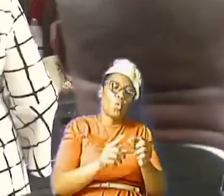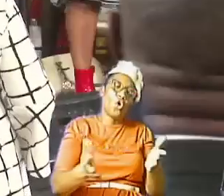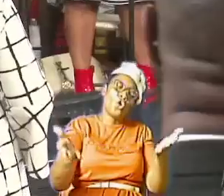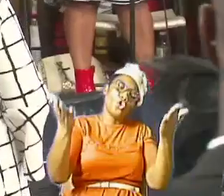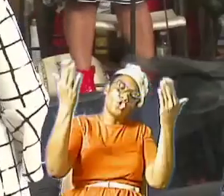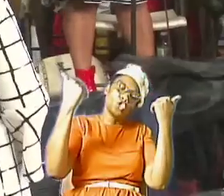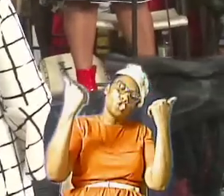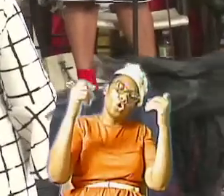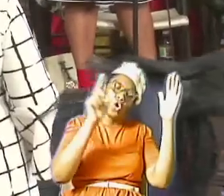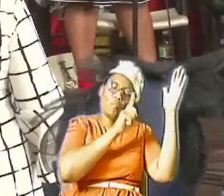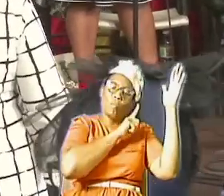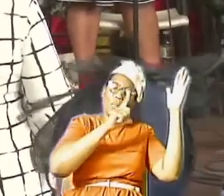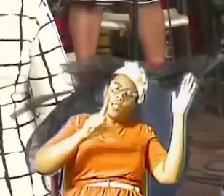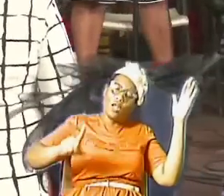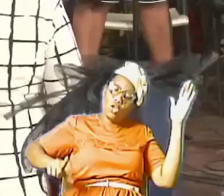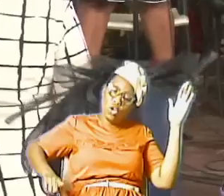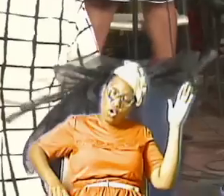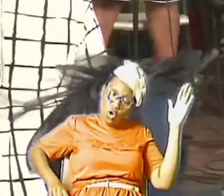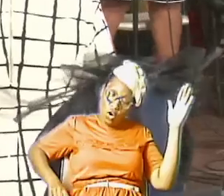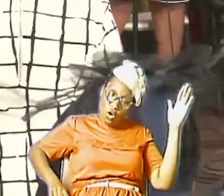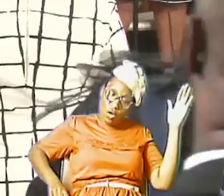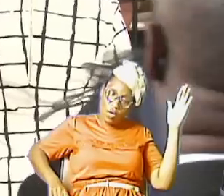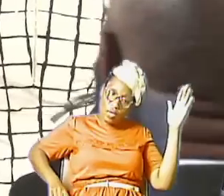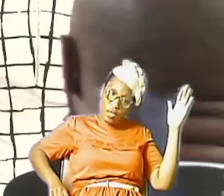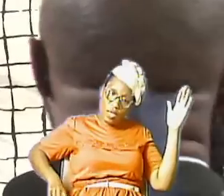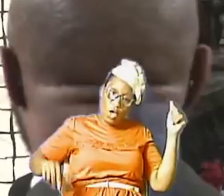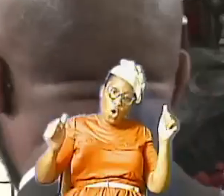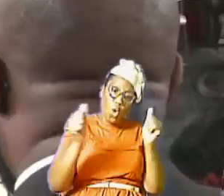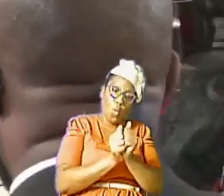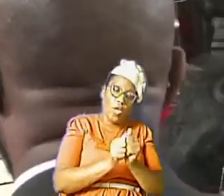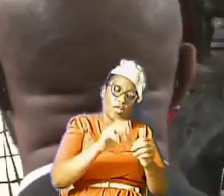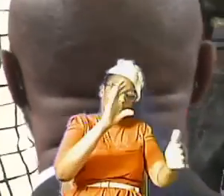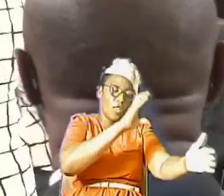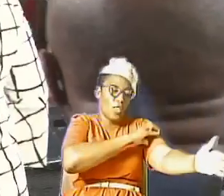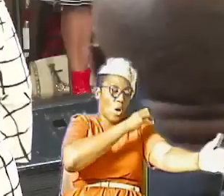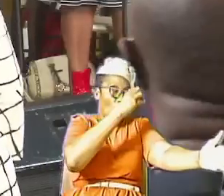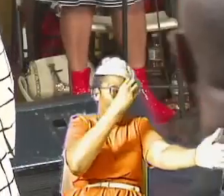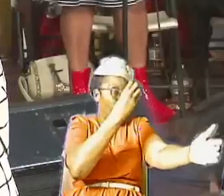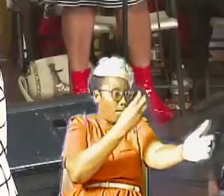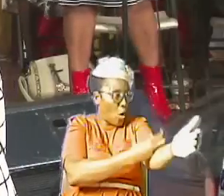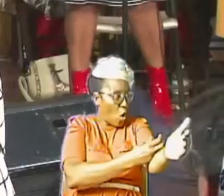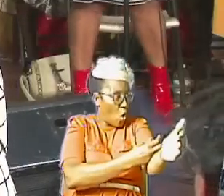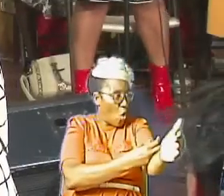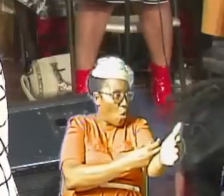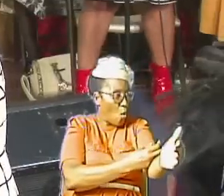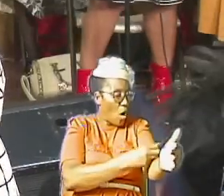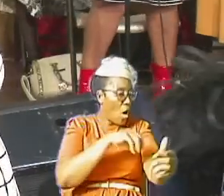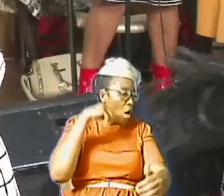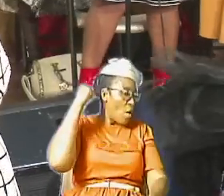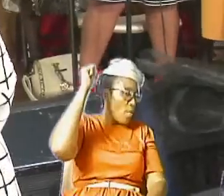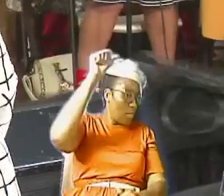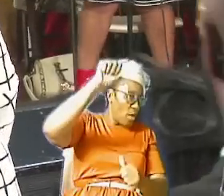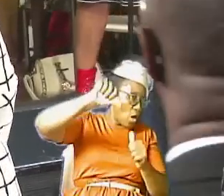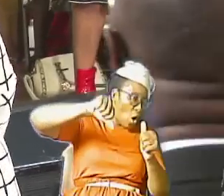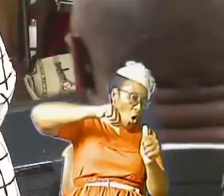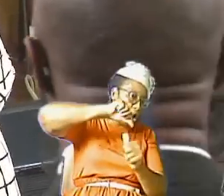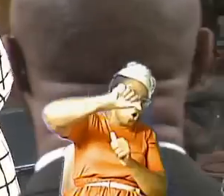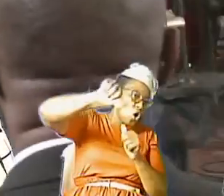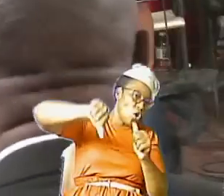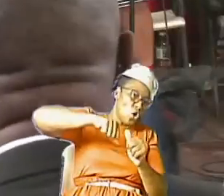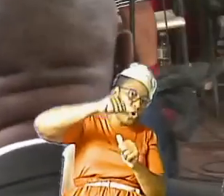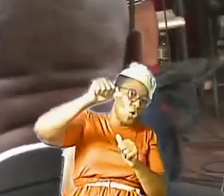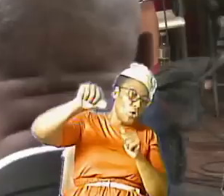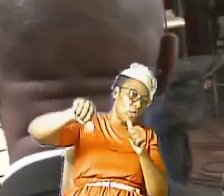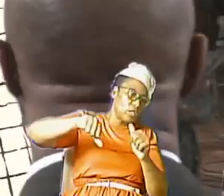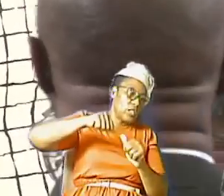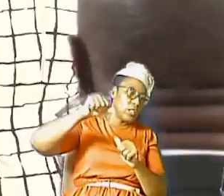words come forth, Lord. Hallelujah. With the power, the anointing,